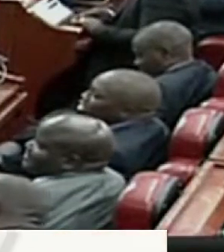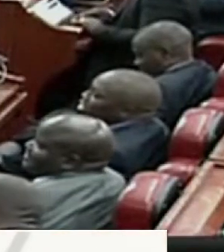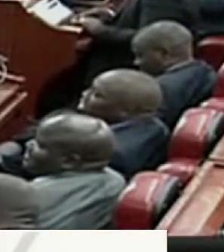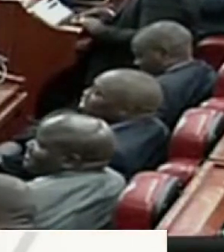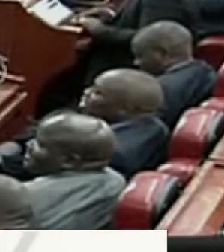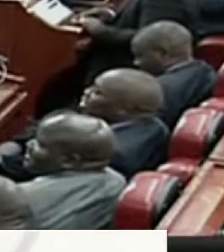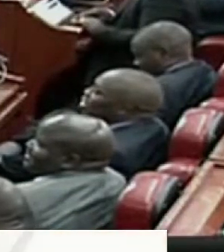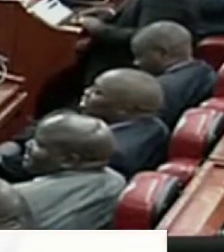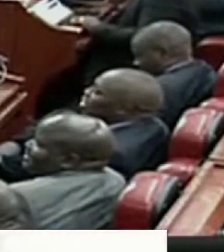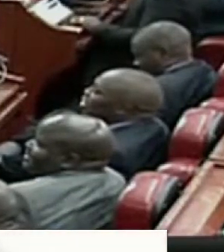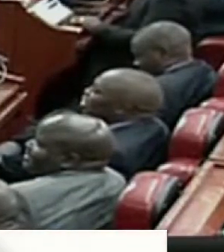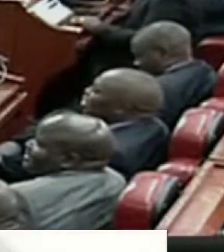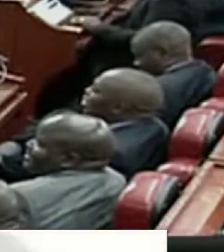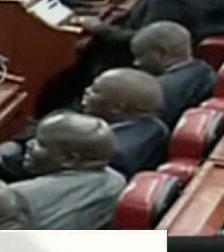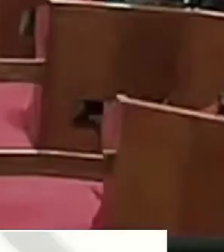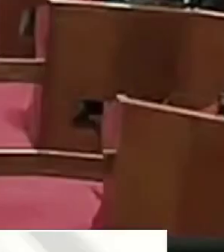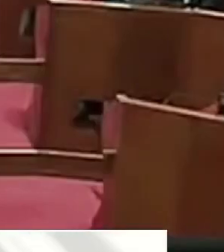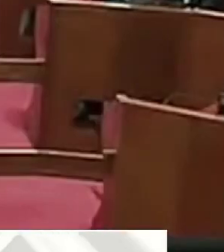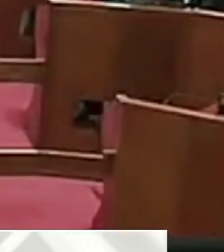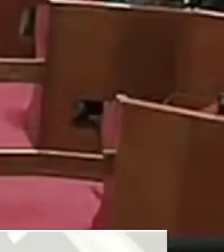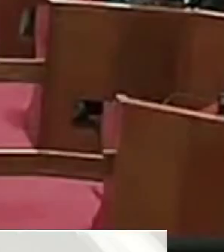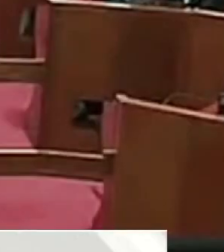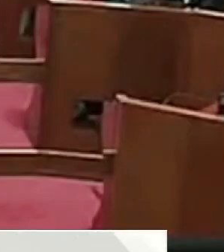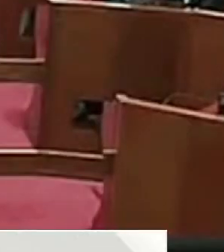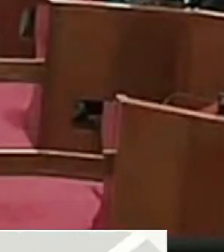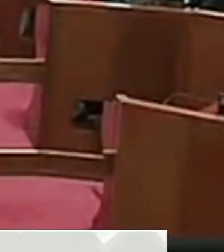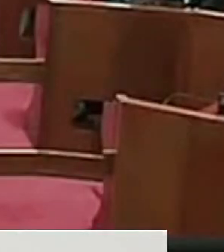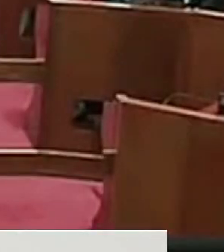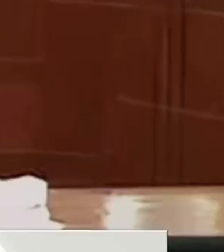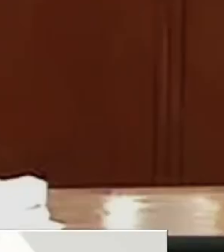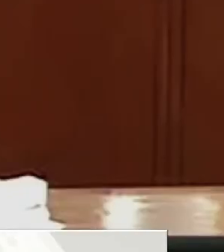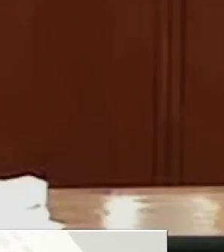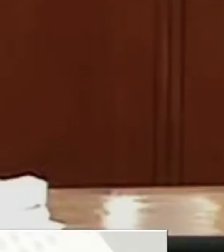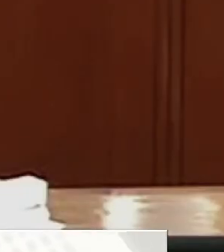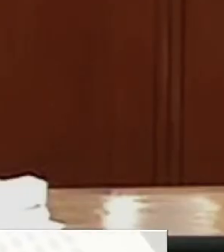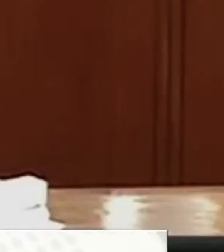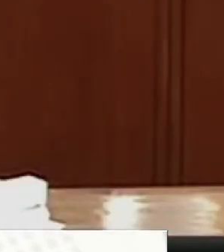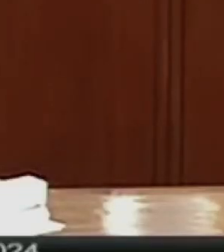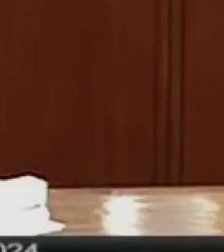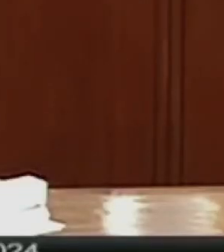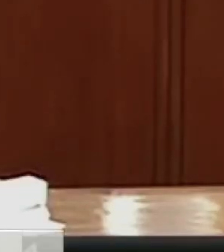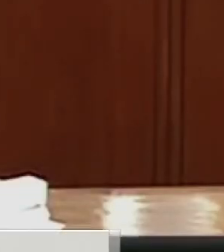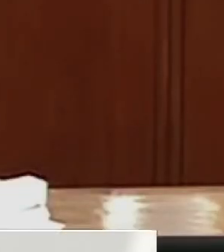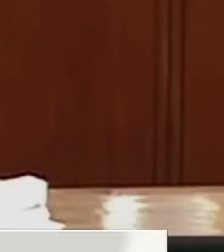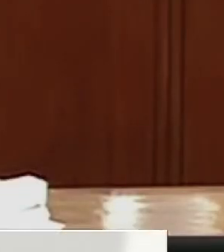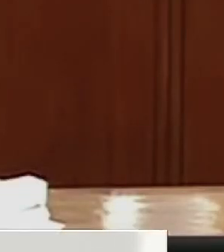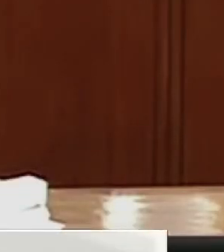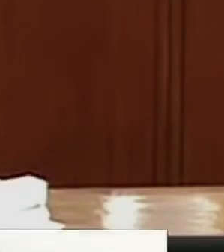failing to uphold his duties as Deputy President, particularly in relation to collective cabinet